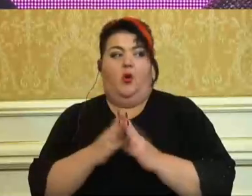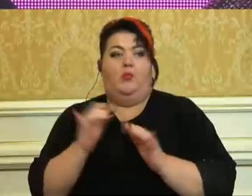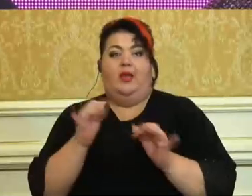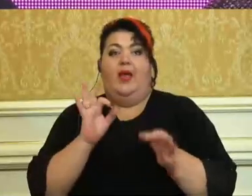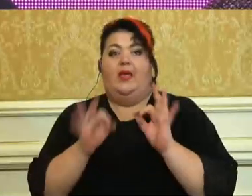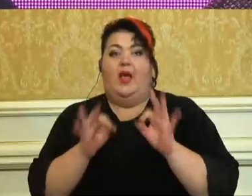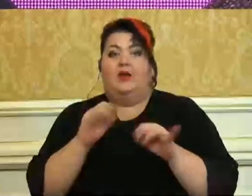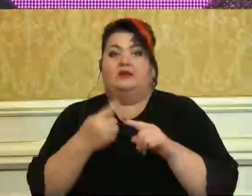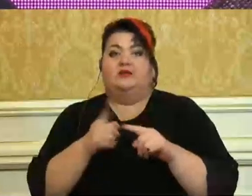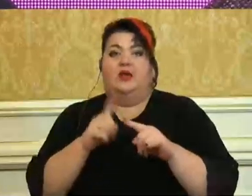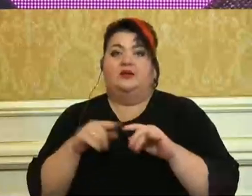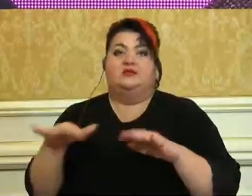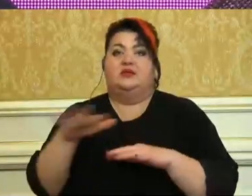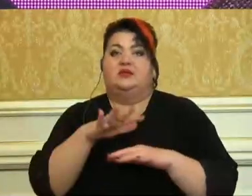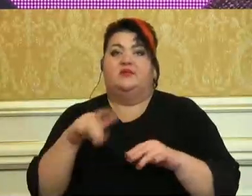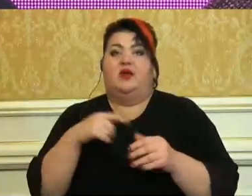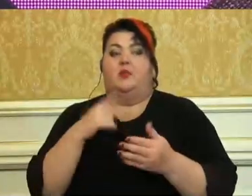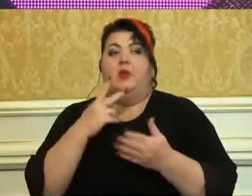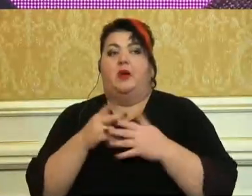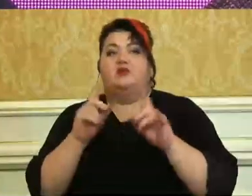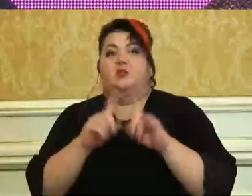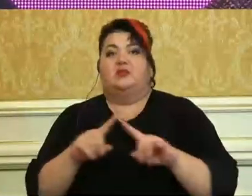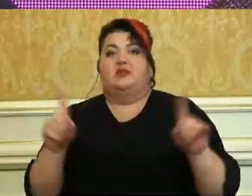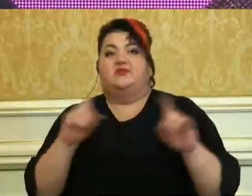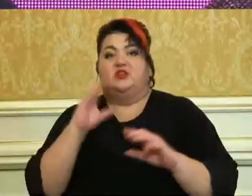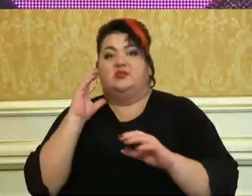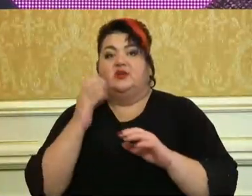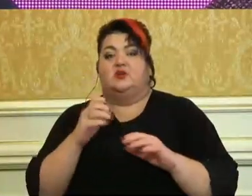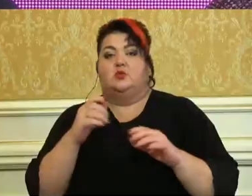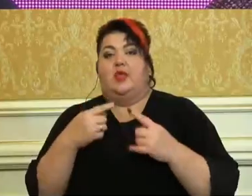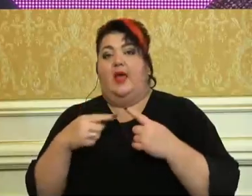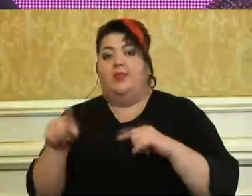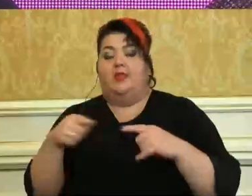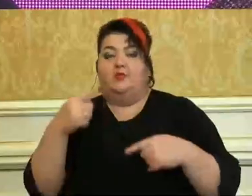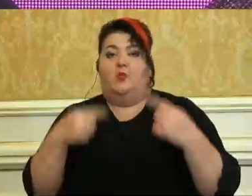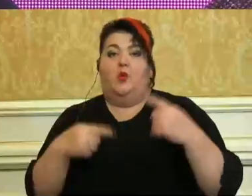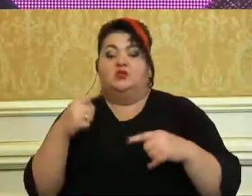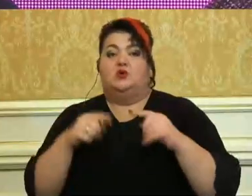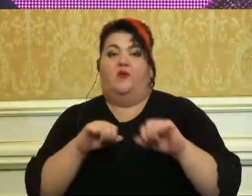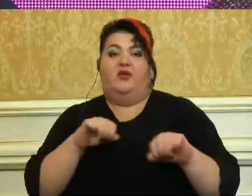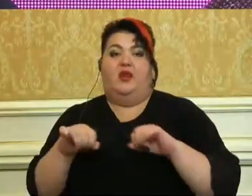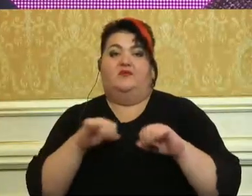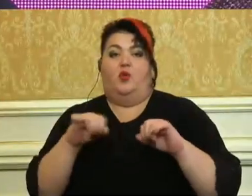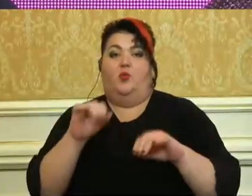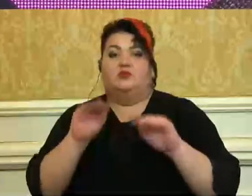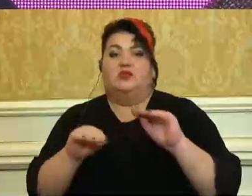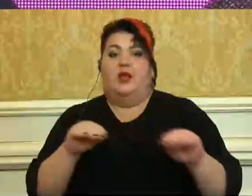gas complex, other words, and in this very sphere, we can see the very serious disproportional